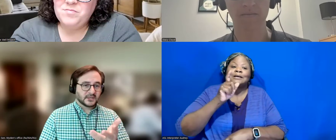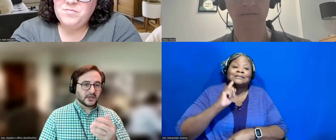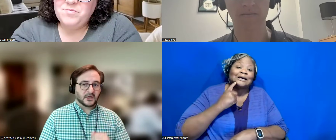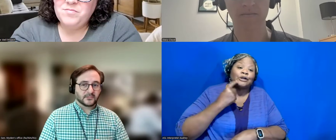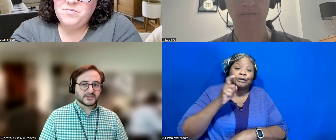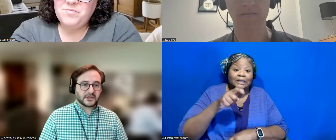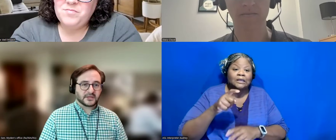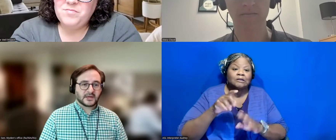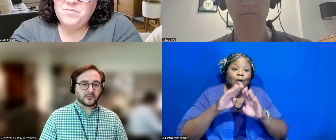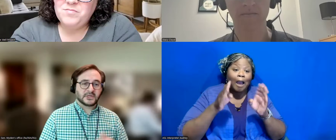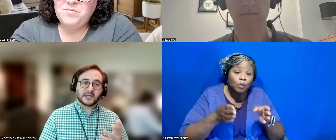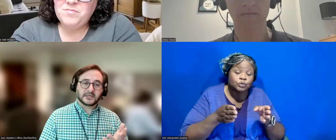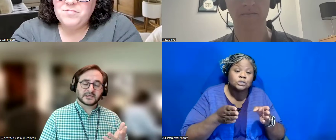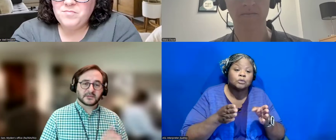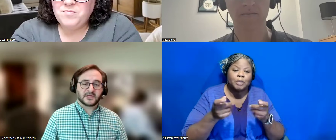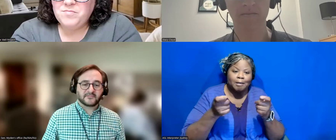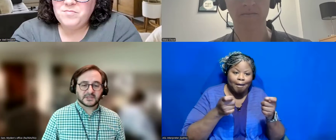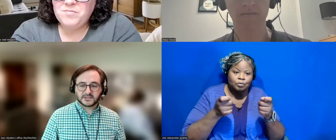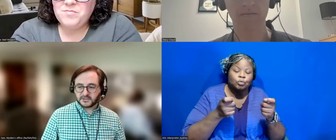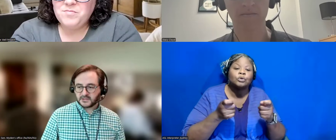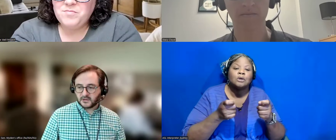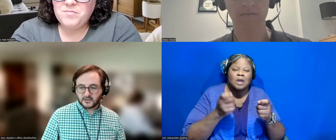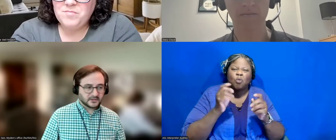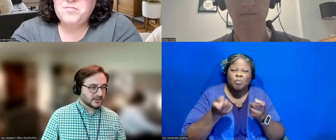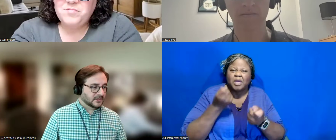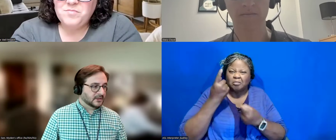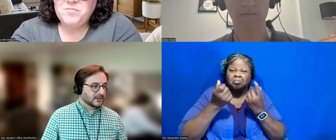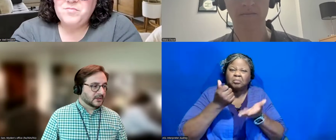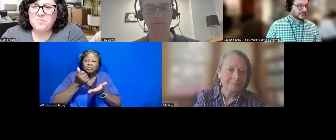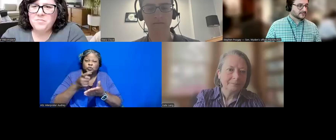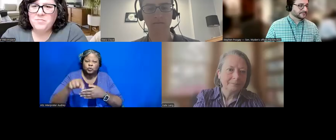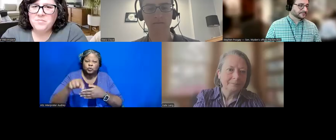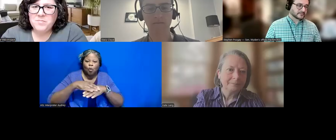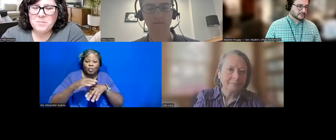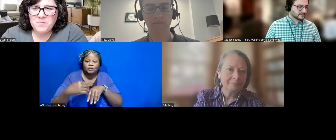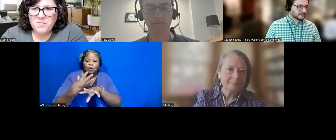handled. So I think that will be enlightening to some of the advocates on this call.